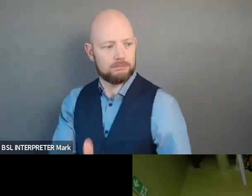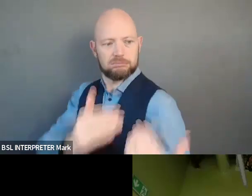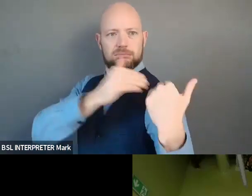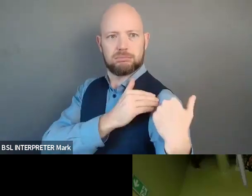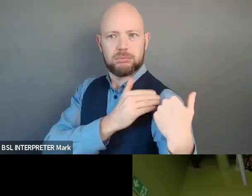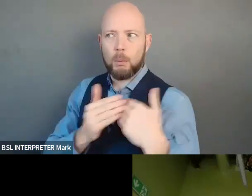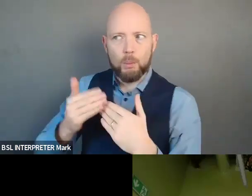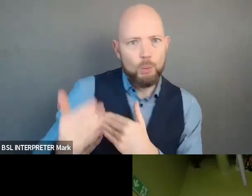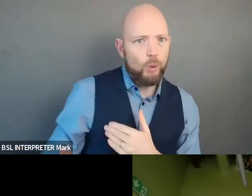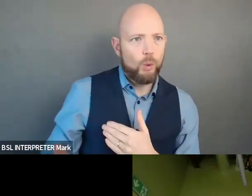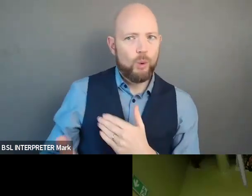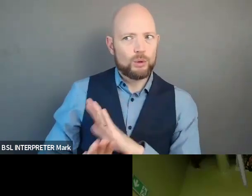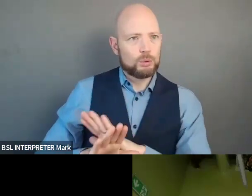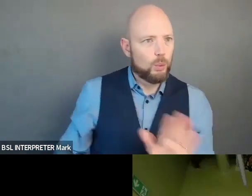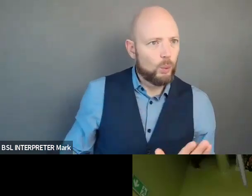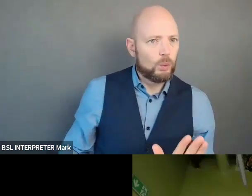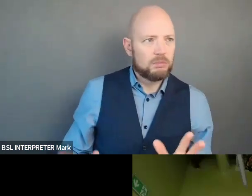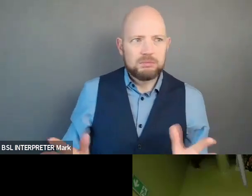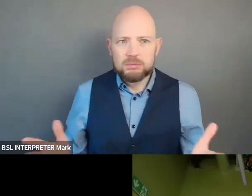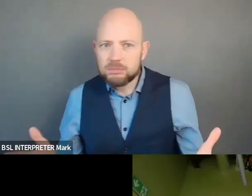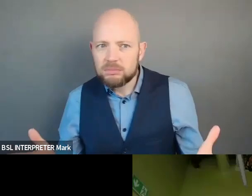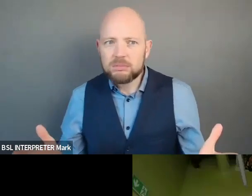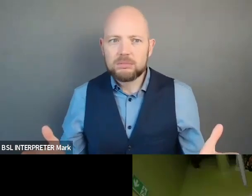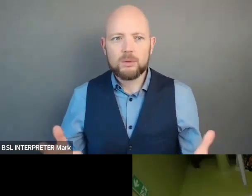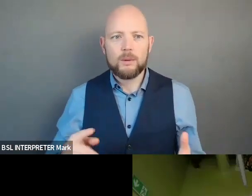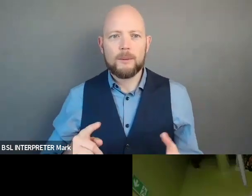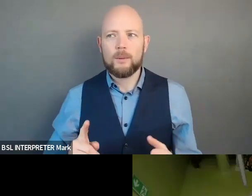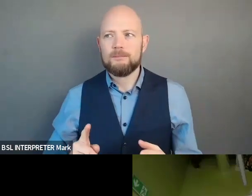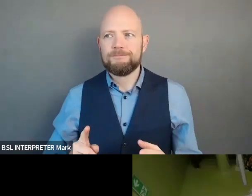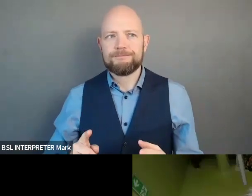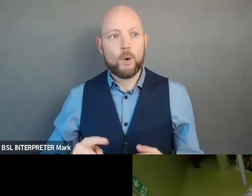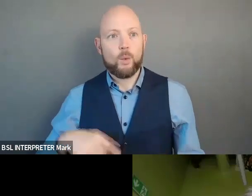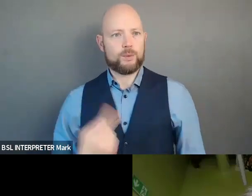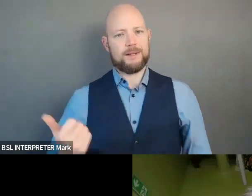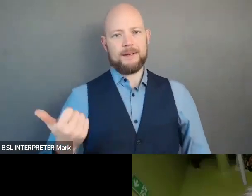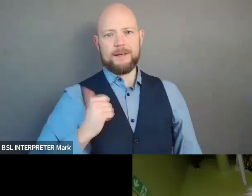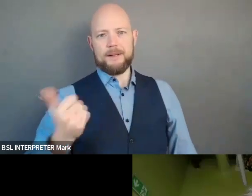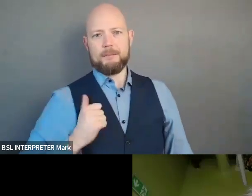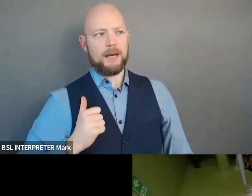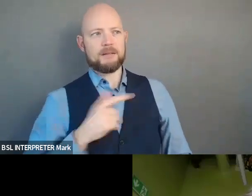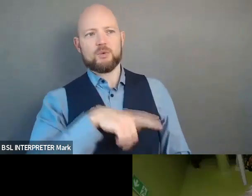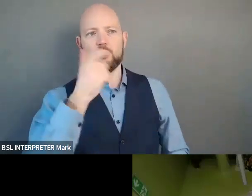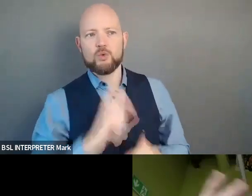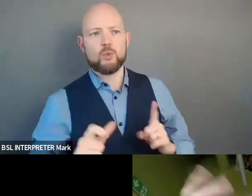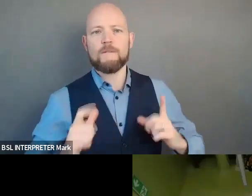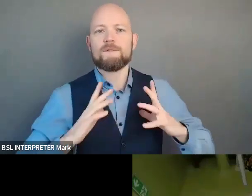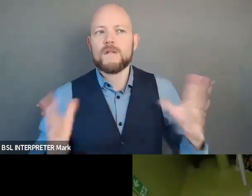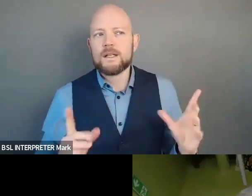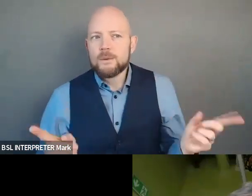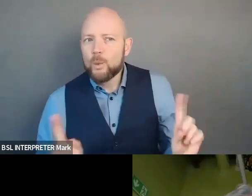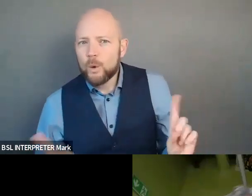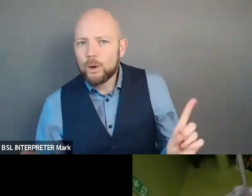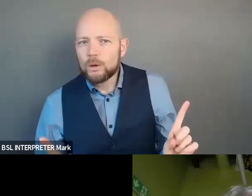and whether, trying to move away from normative expectations that people will do certain things in their own time, whether